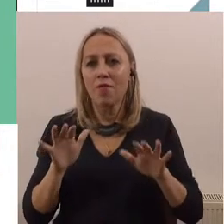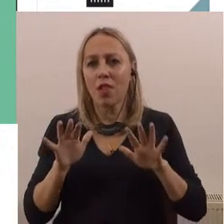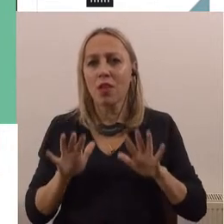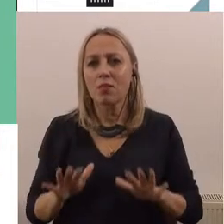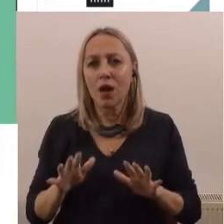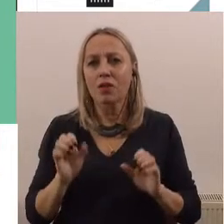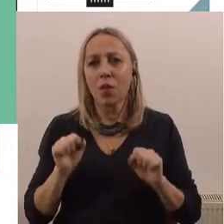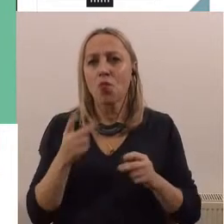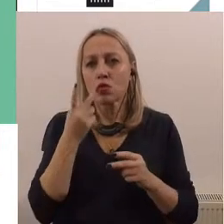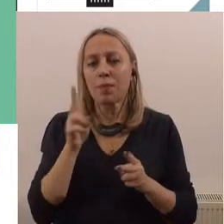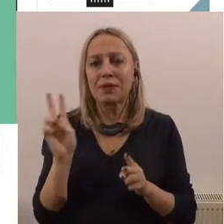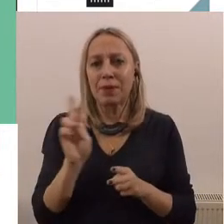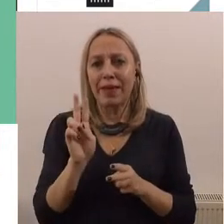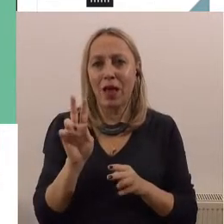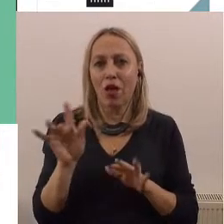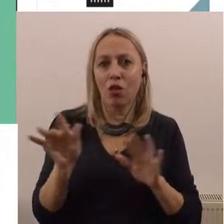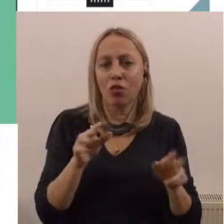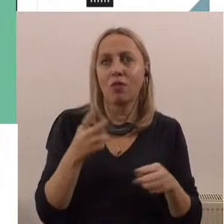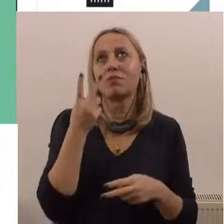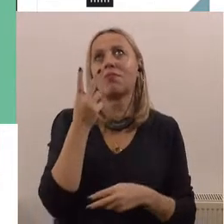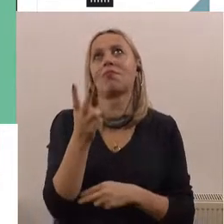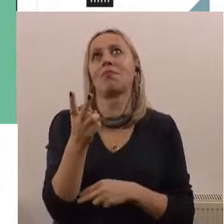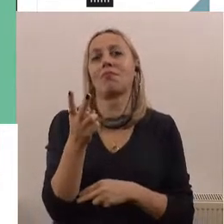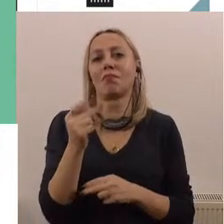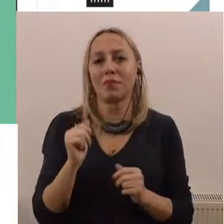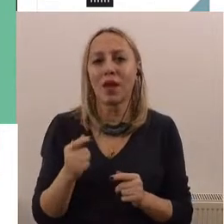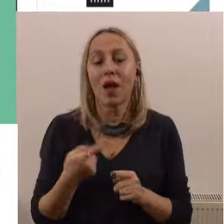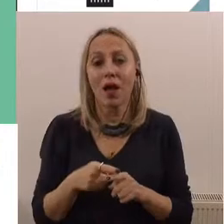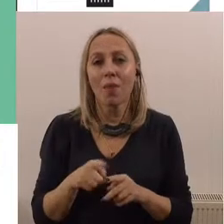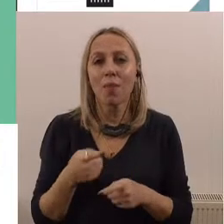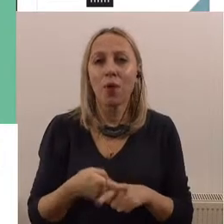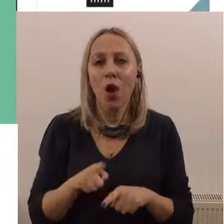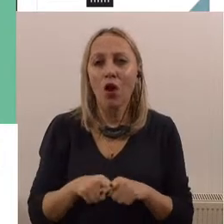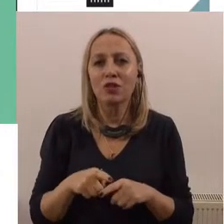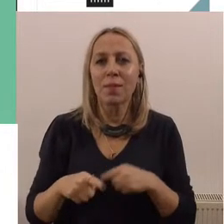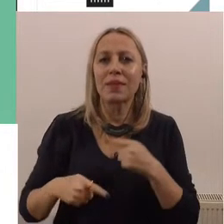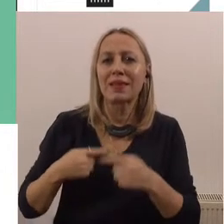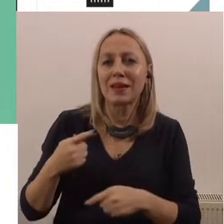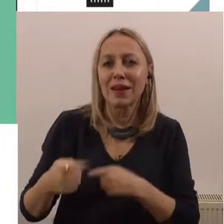park has tradition to make summer cinemas.